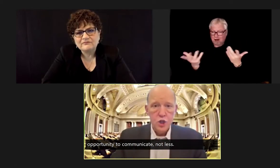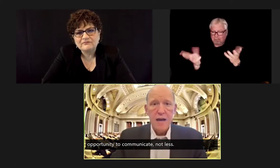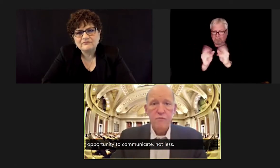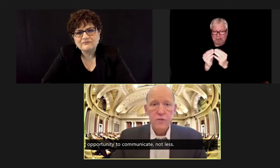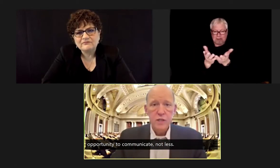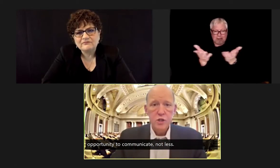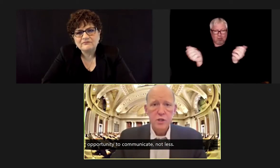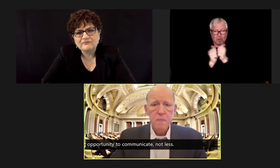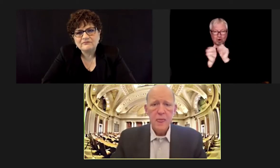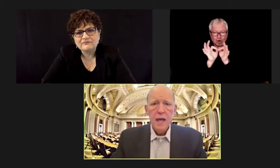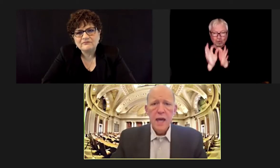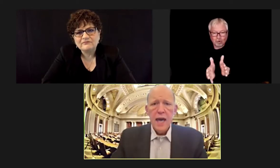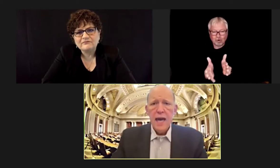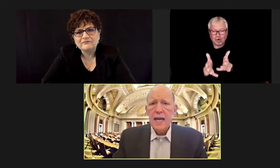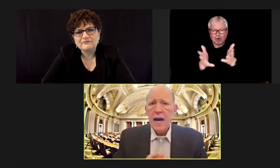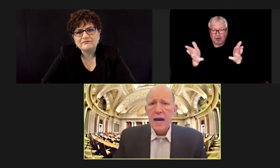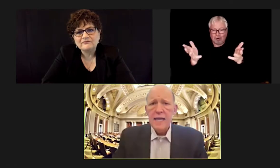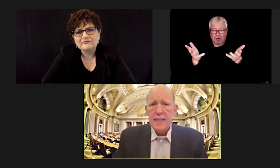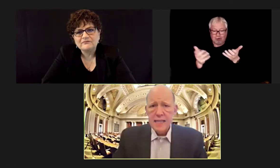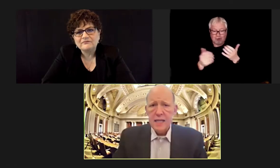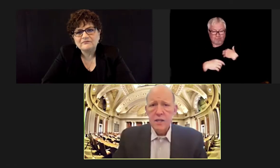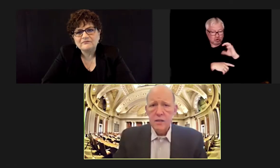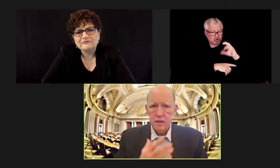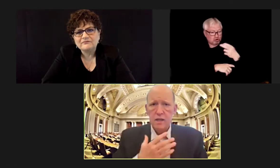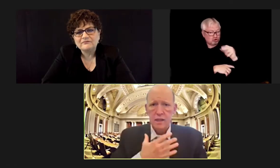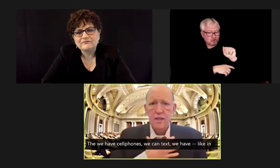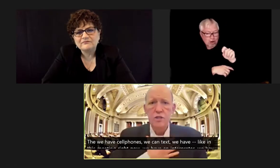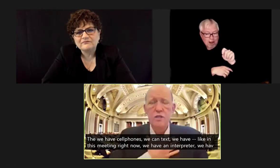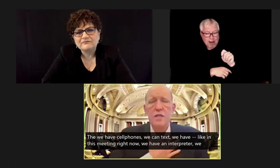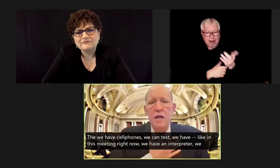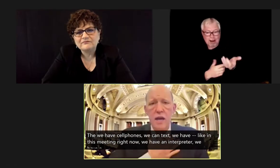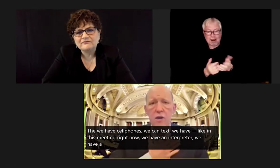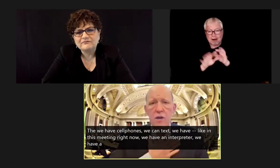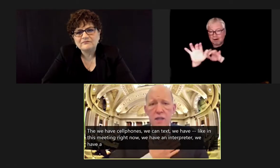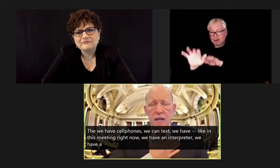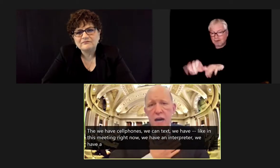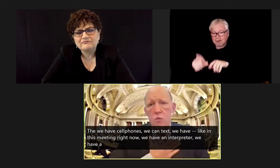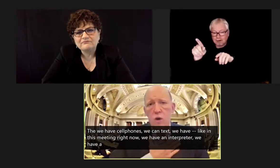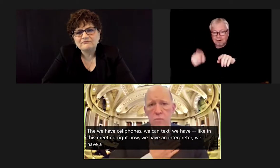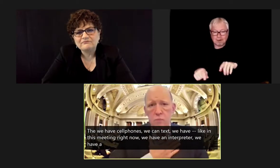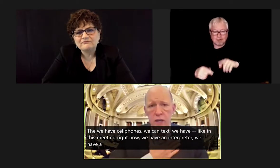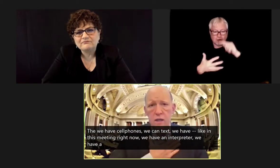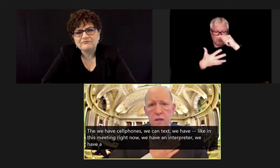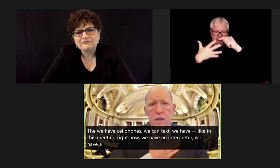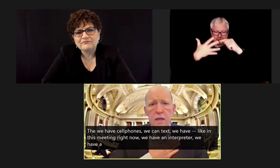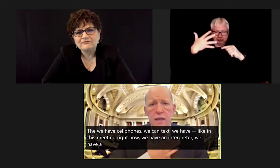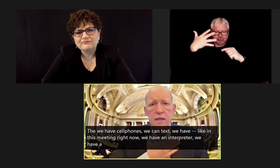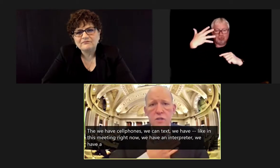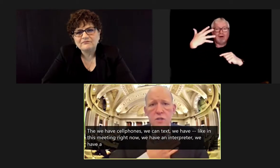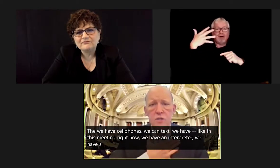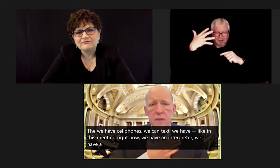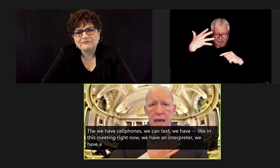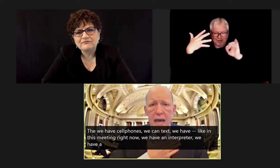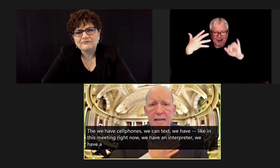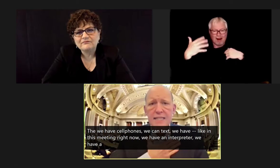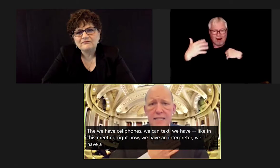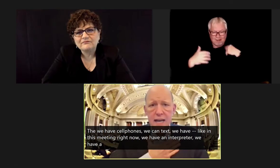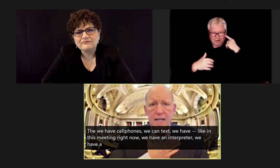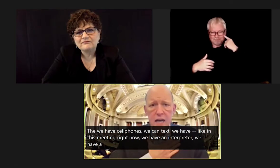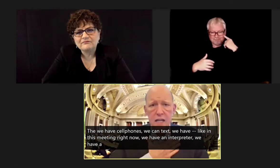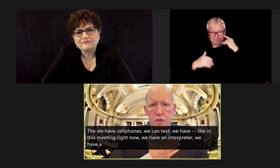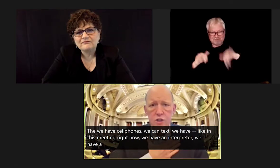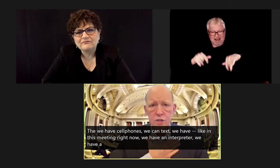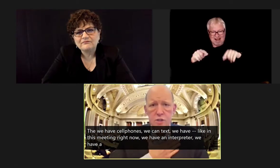a chat feature. And I think, and this is the area that I want to bring, is as